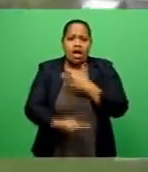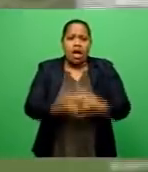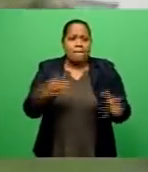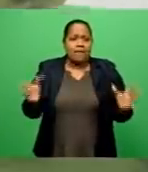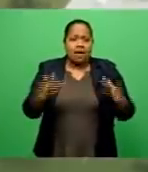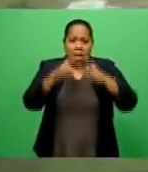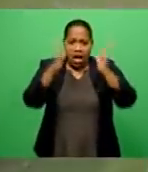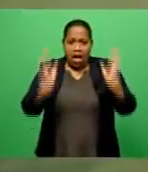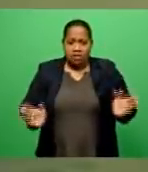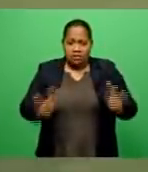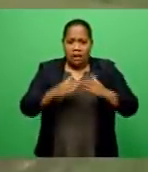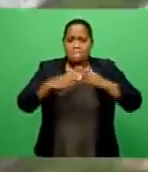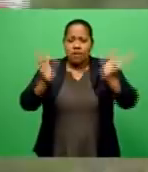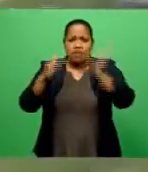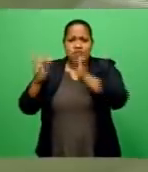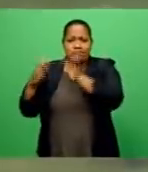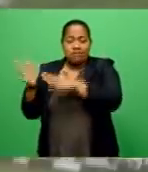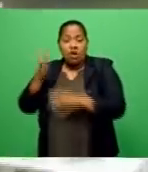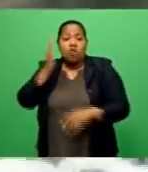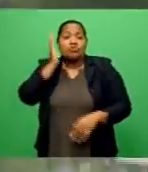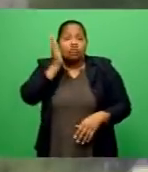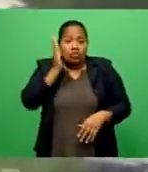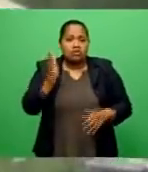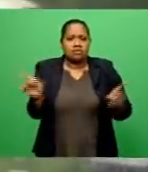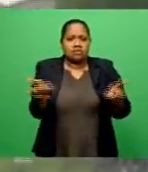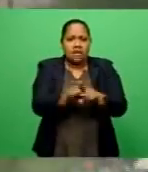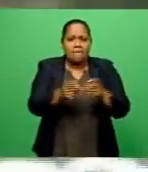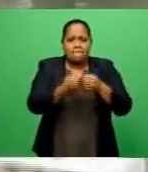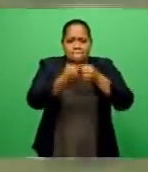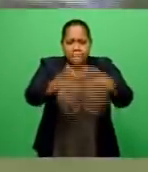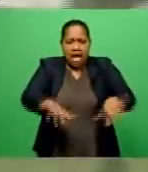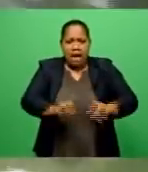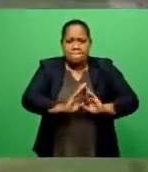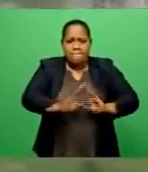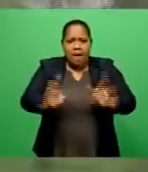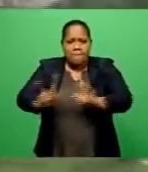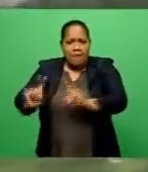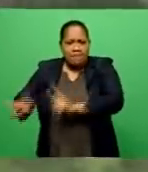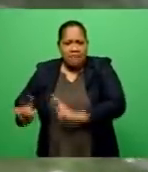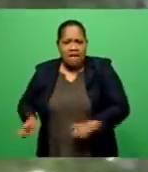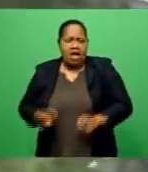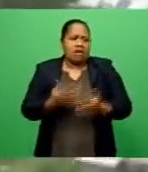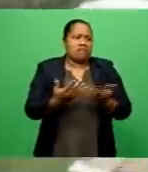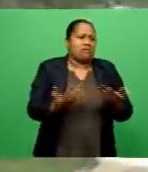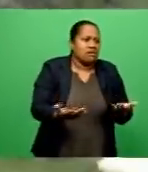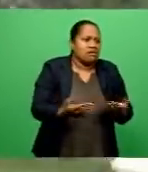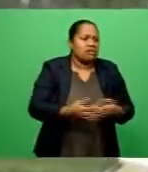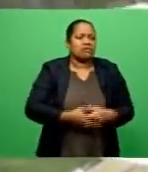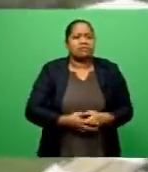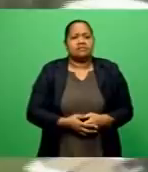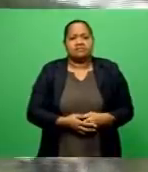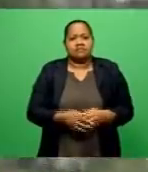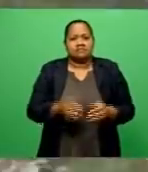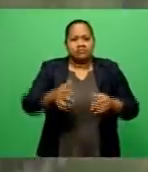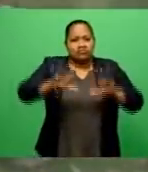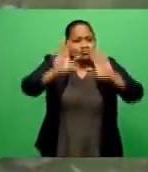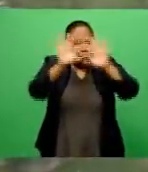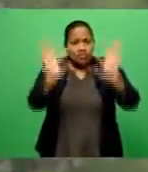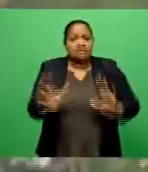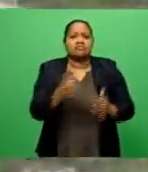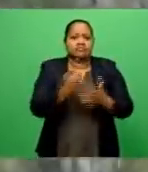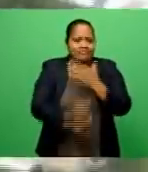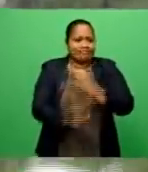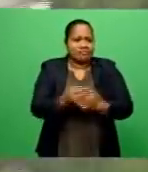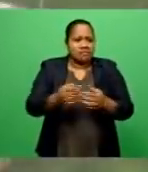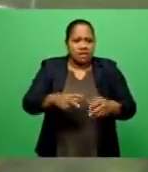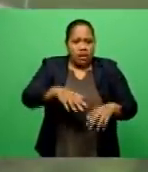a few schools damaged, fallen power lines on the road, a number of crossings washed away, and trees were also